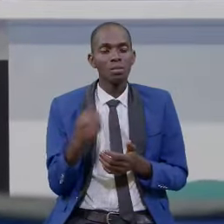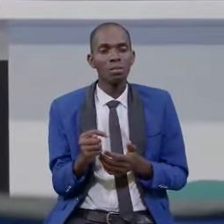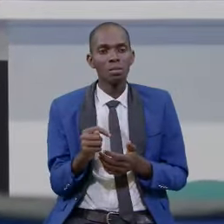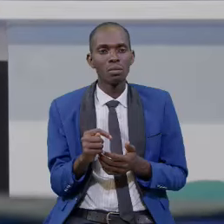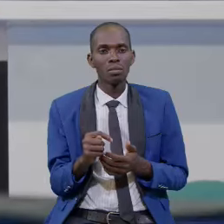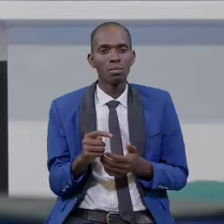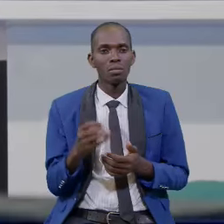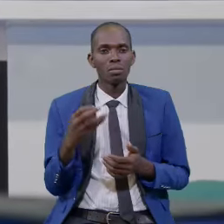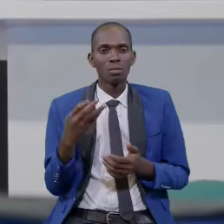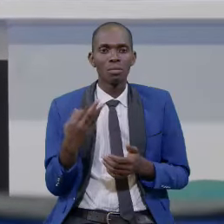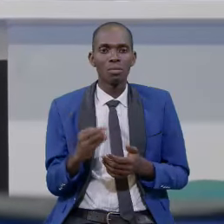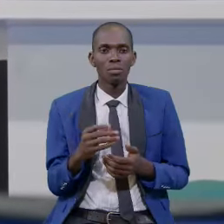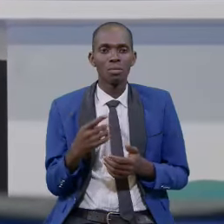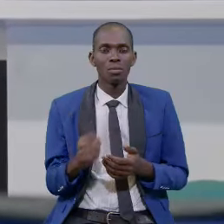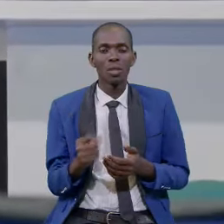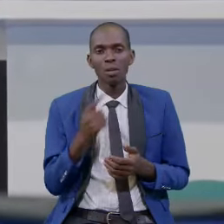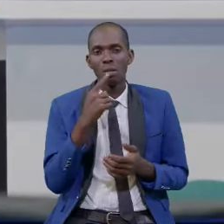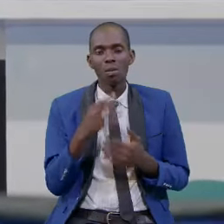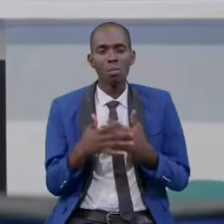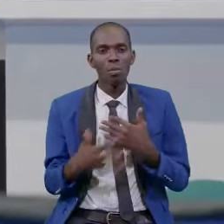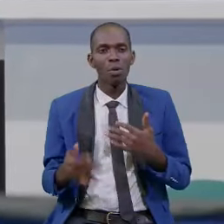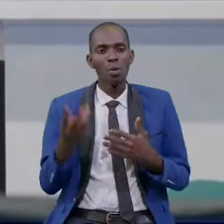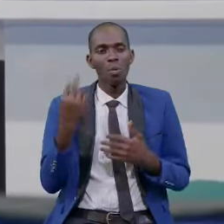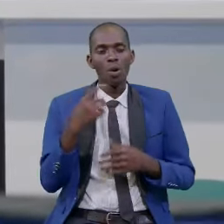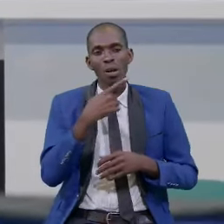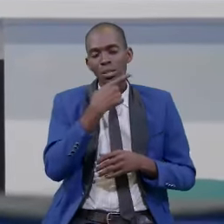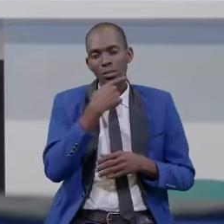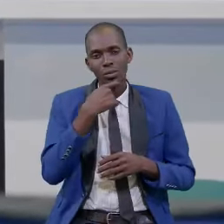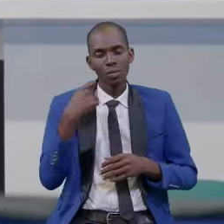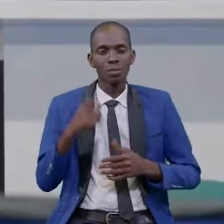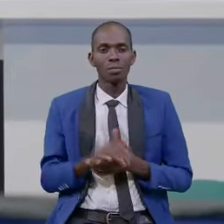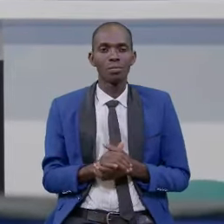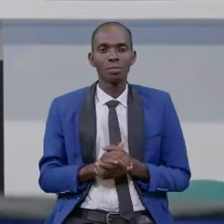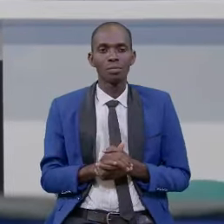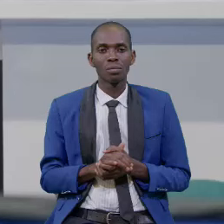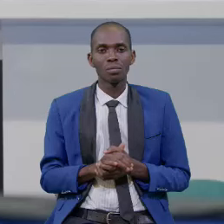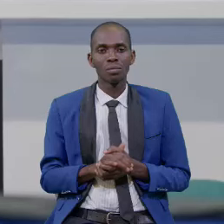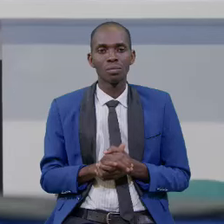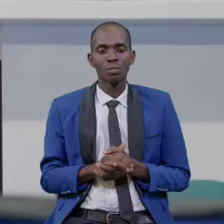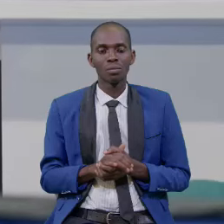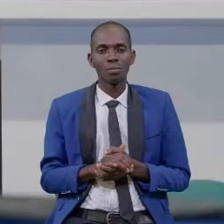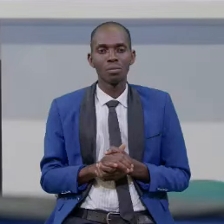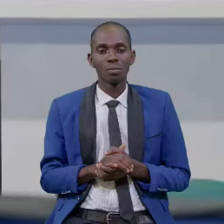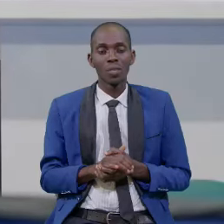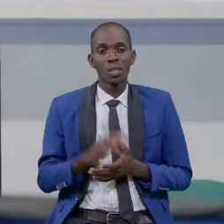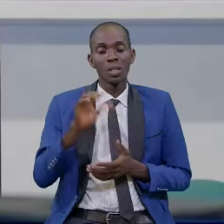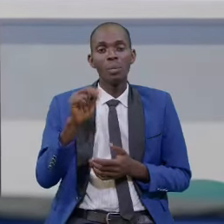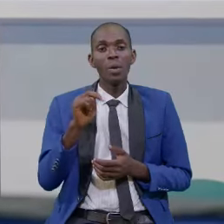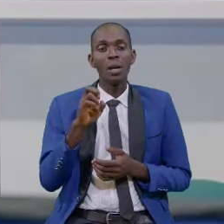her blood was dried up. Cancer cells were dry up.